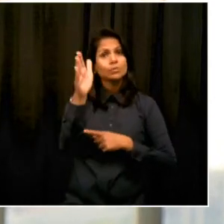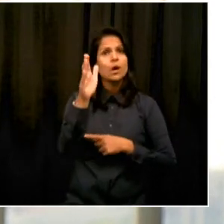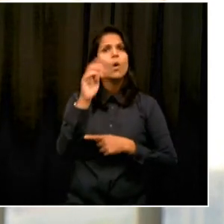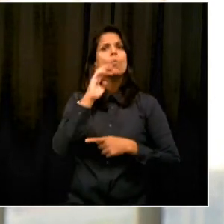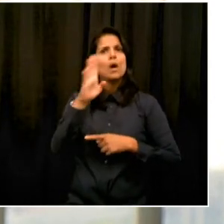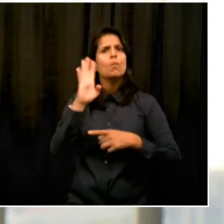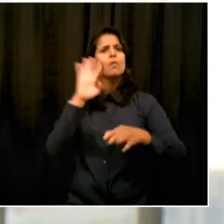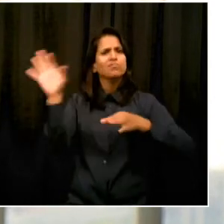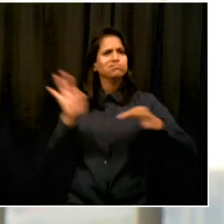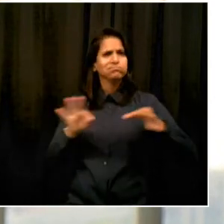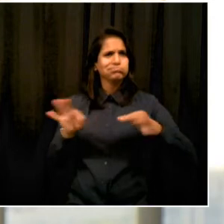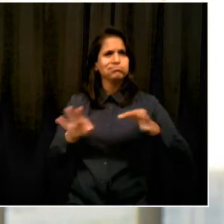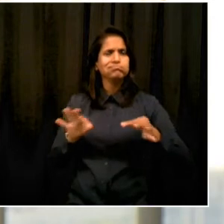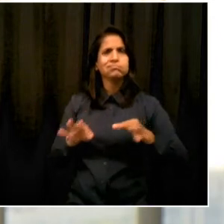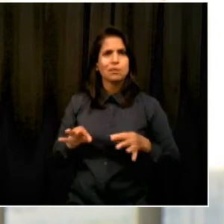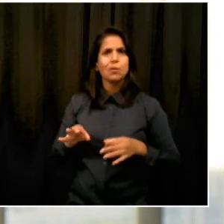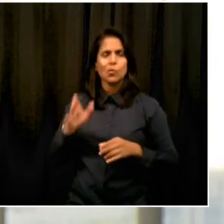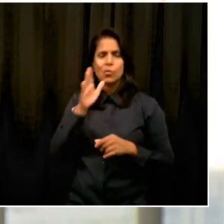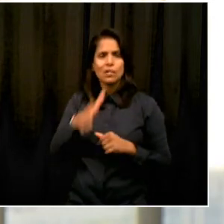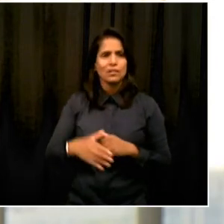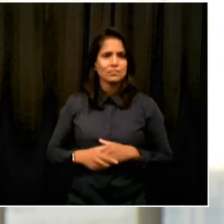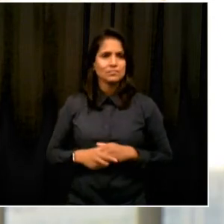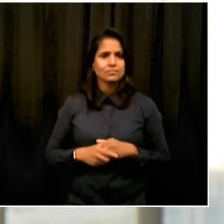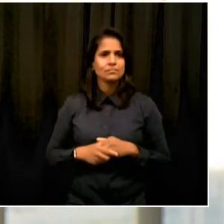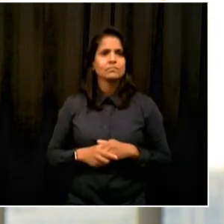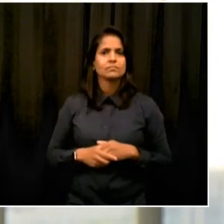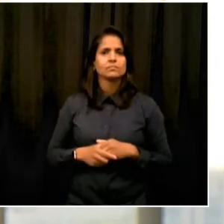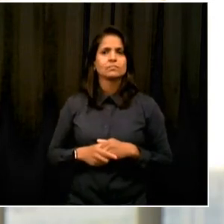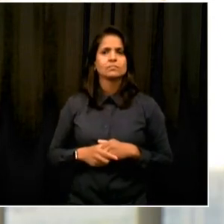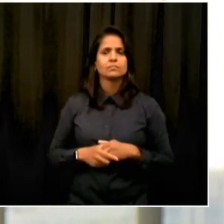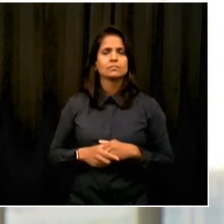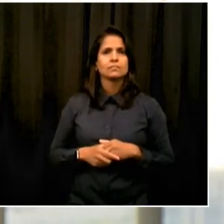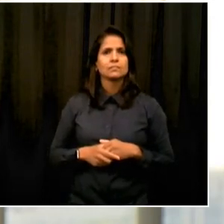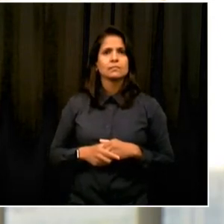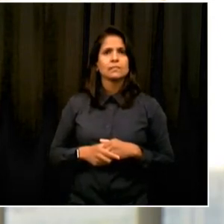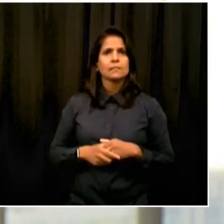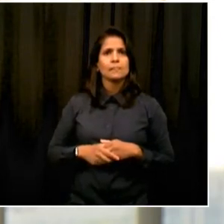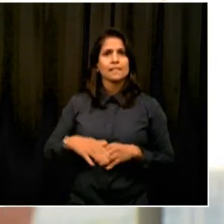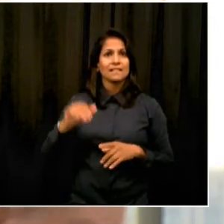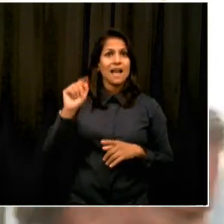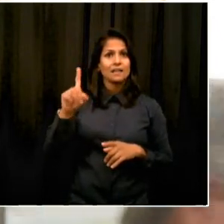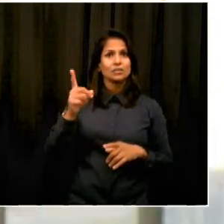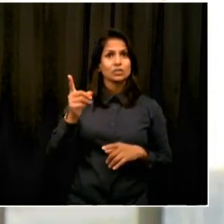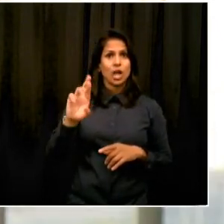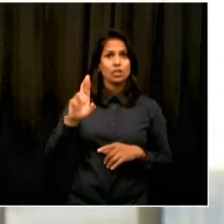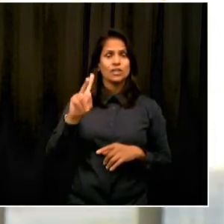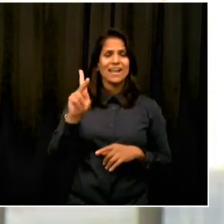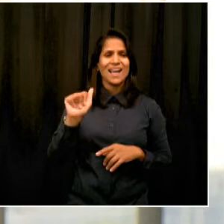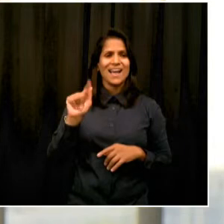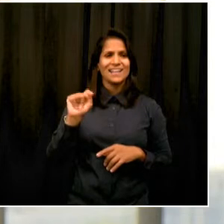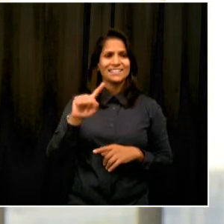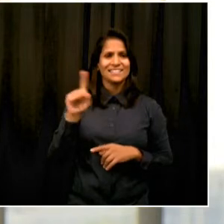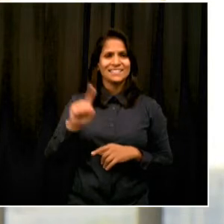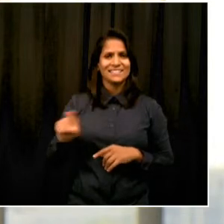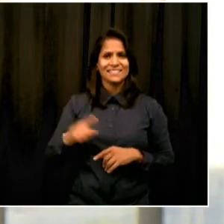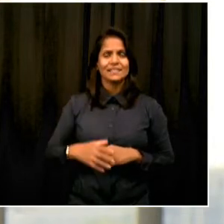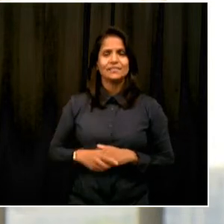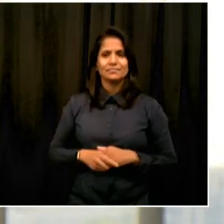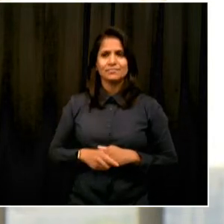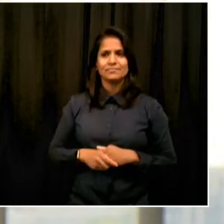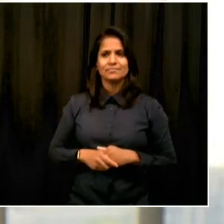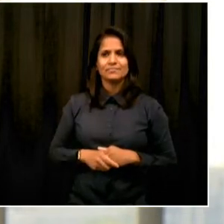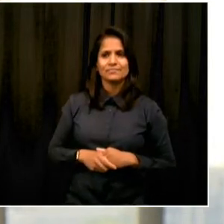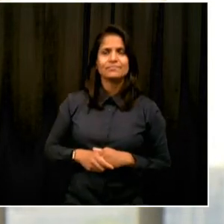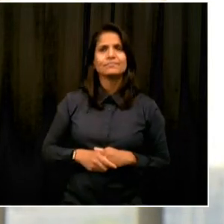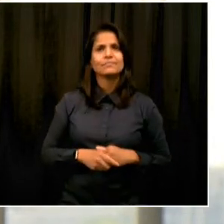For Dr. Katz, since folks in the communities you enumerated yesterday gathered for the Jewish holiday over the weekend, do